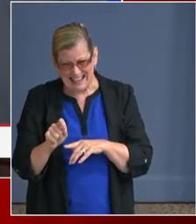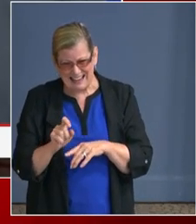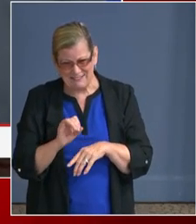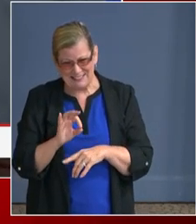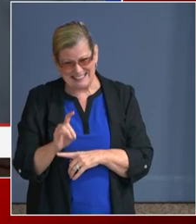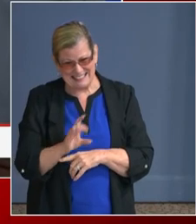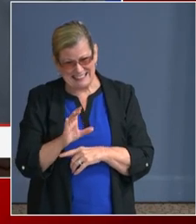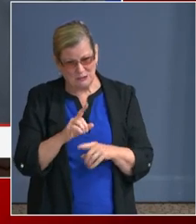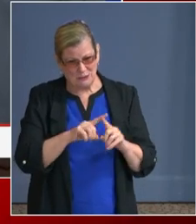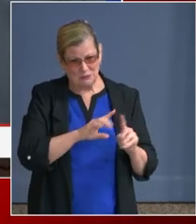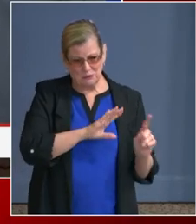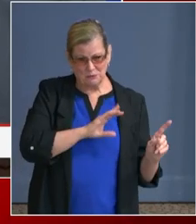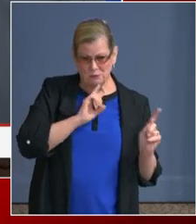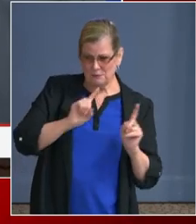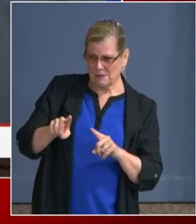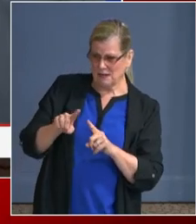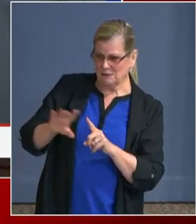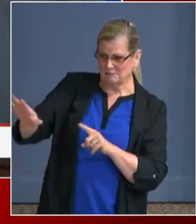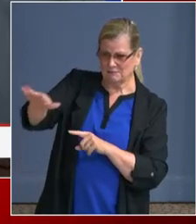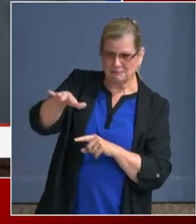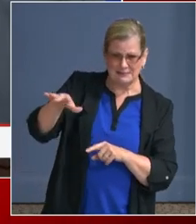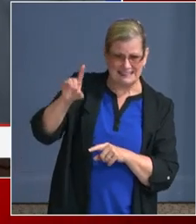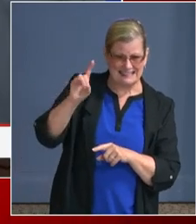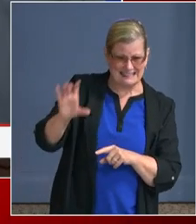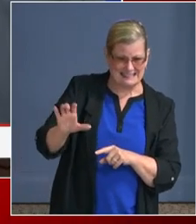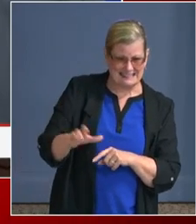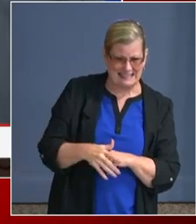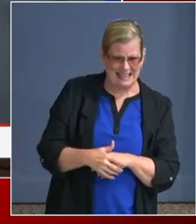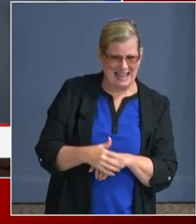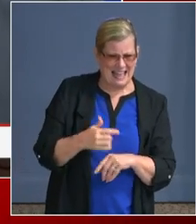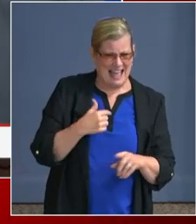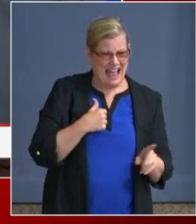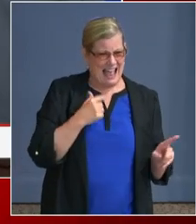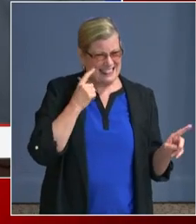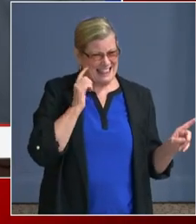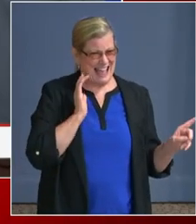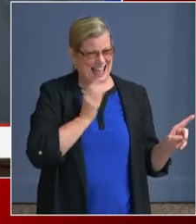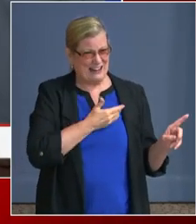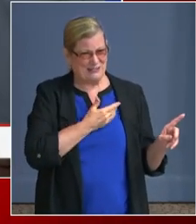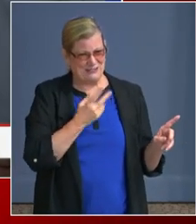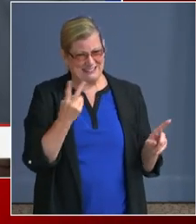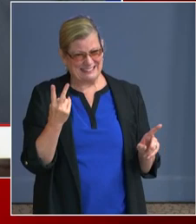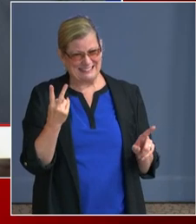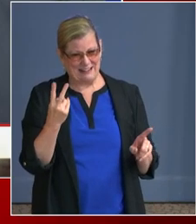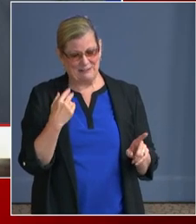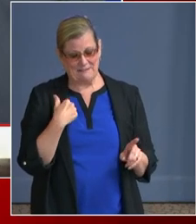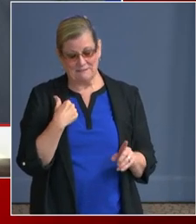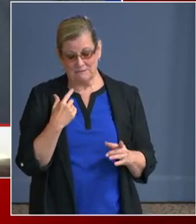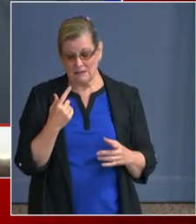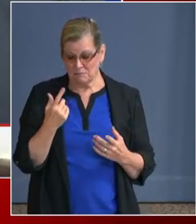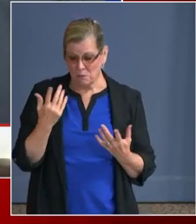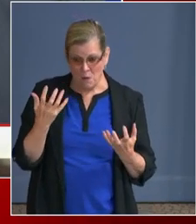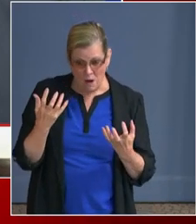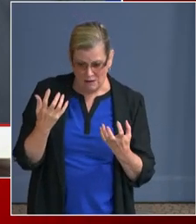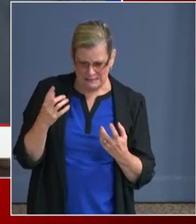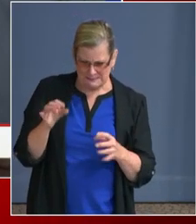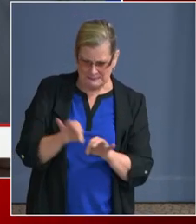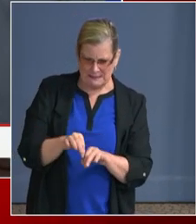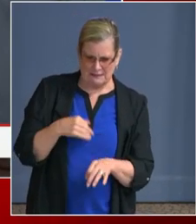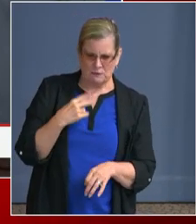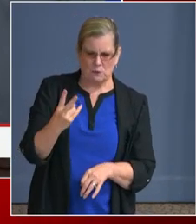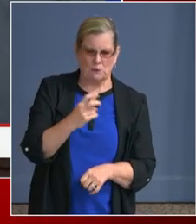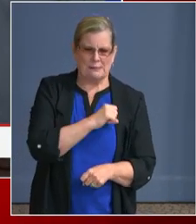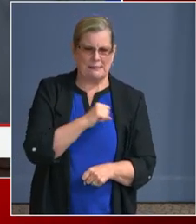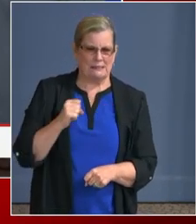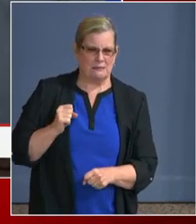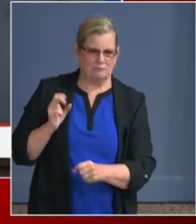district? I think our lack of having 2 senators has impacted our